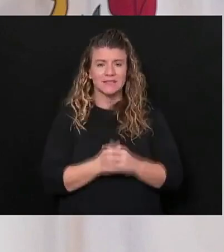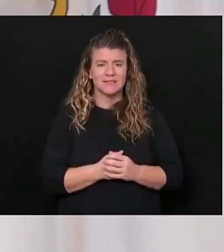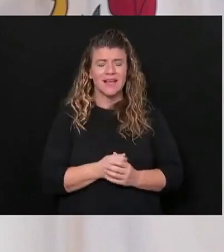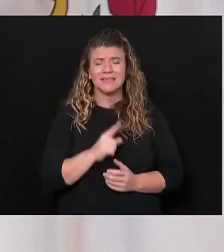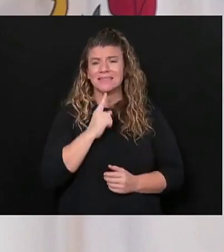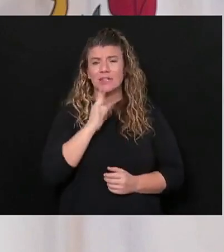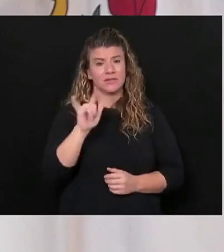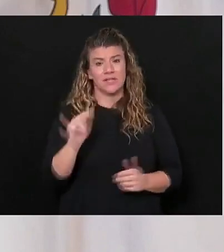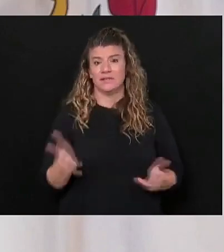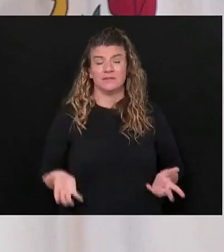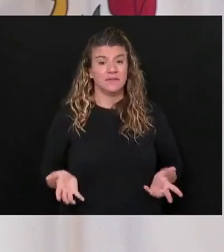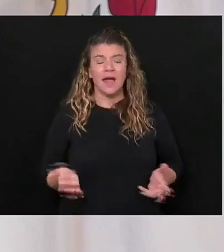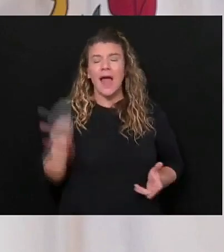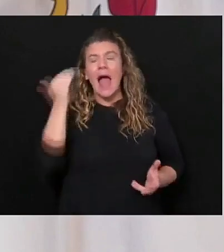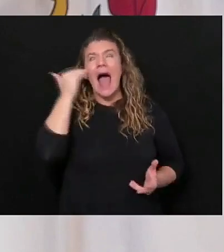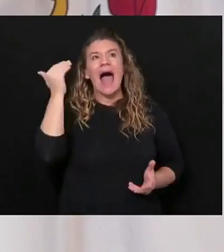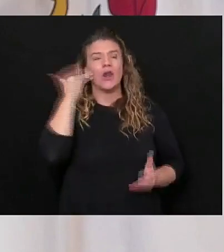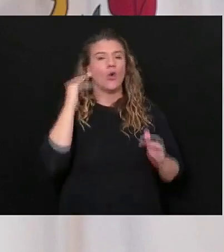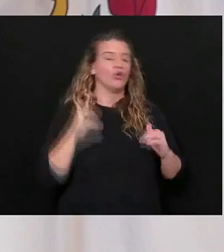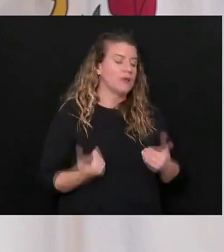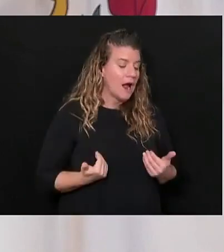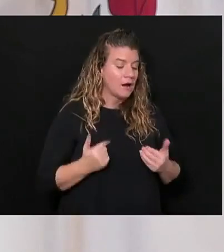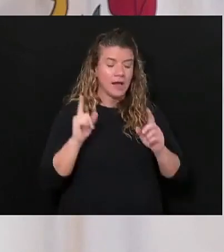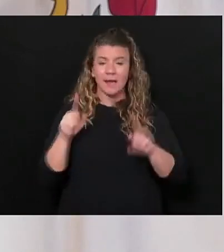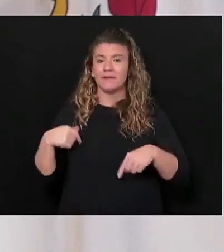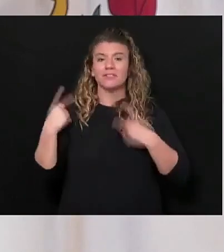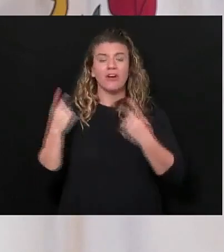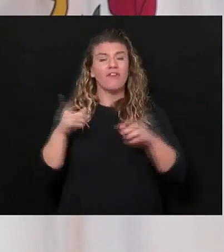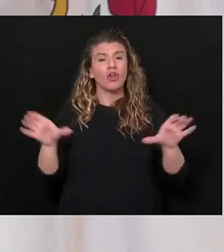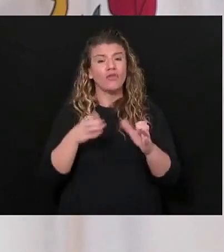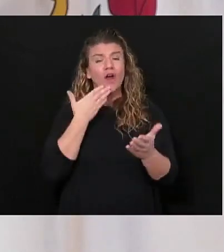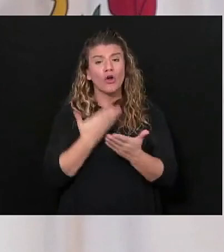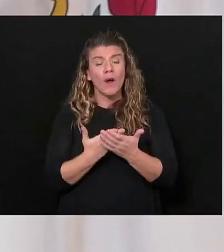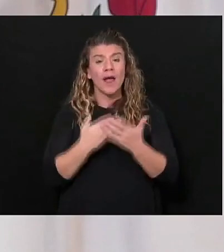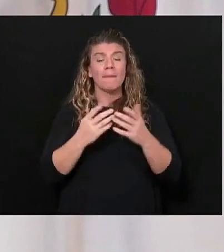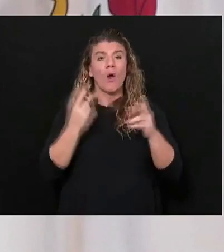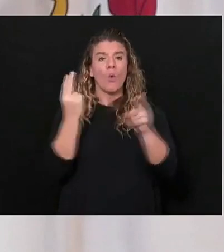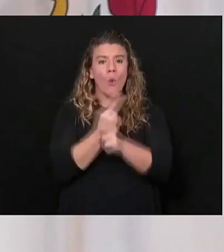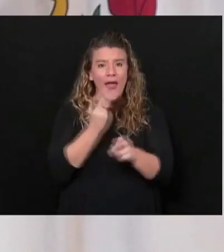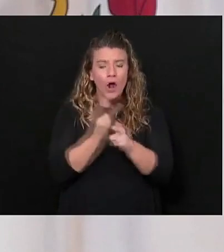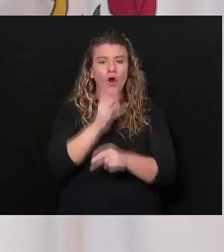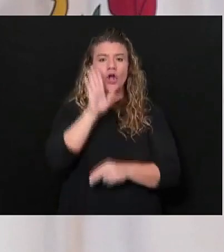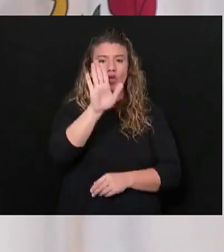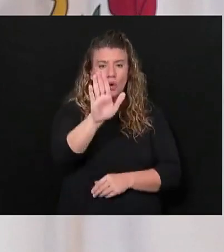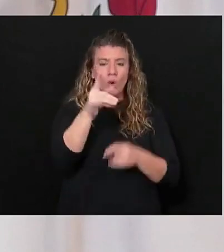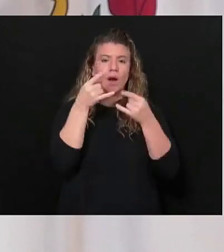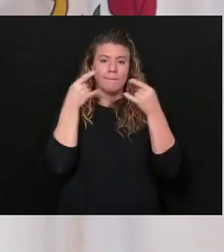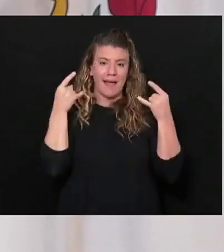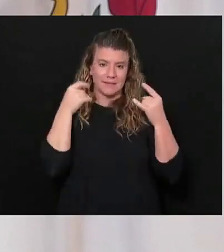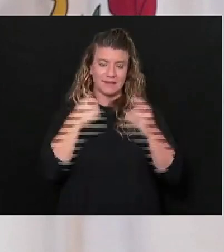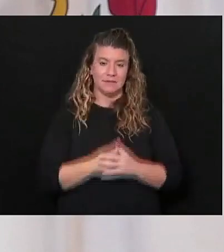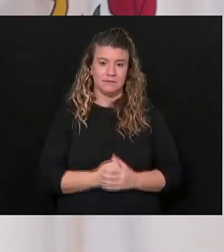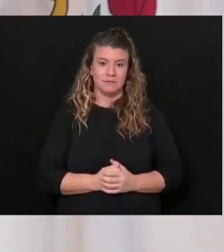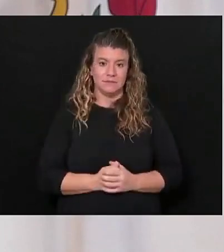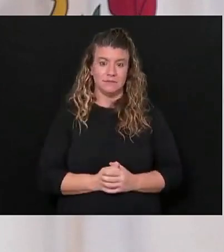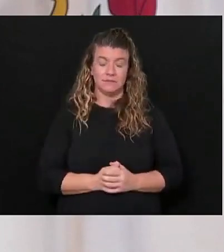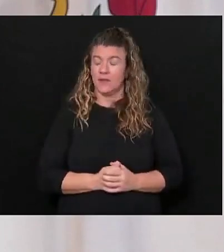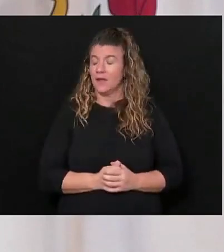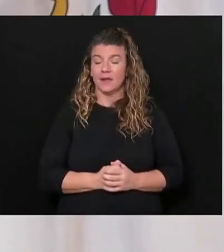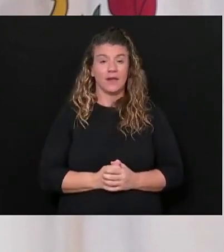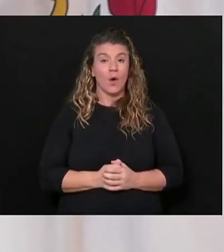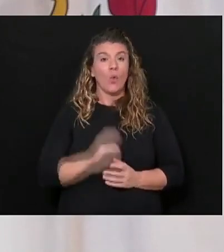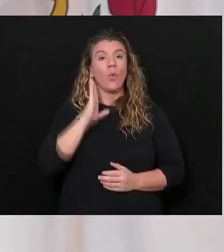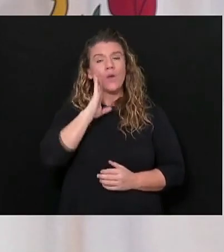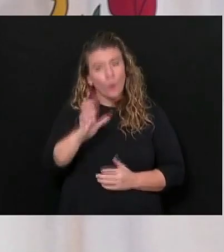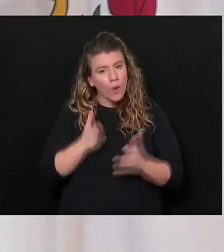know you're tired, West Virginia. You've done great. But wear your mask. Absolutely, some way, somehow, we're